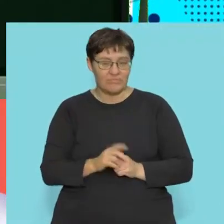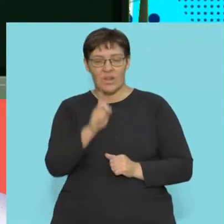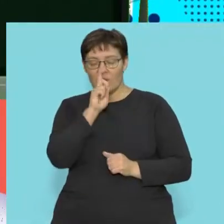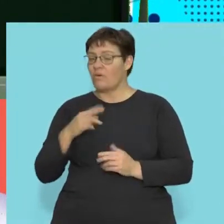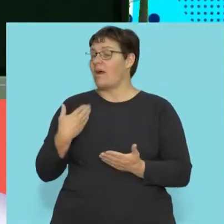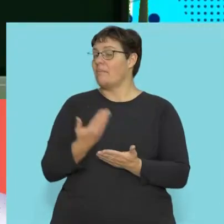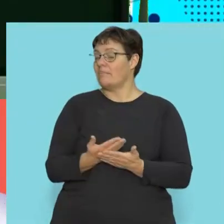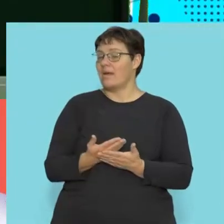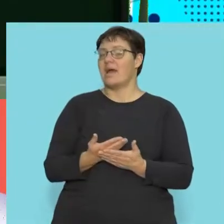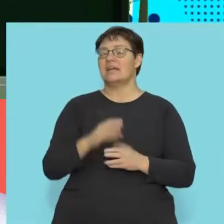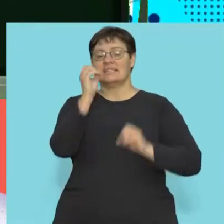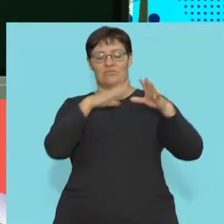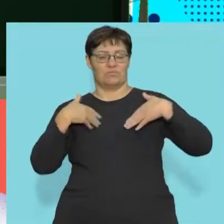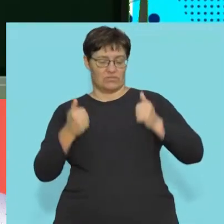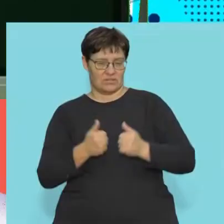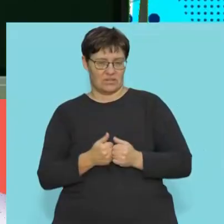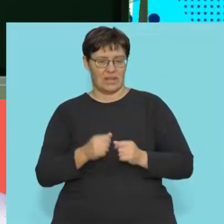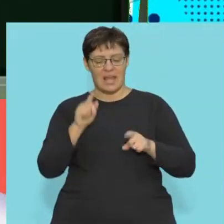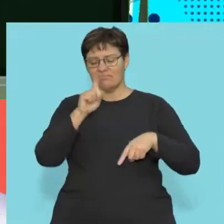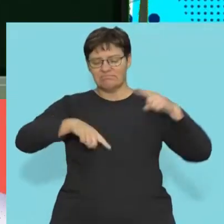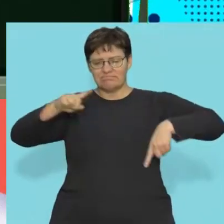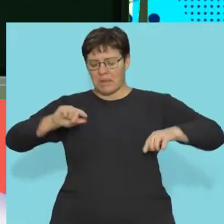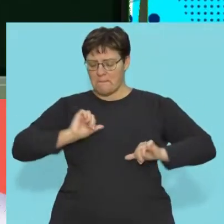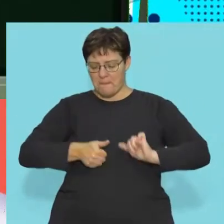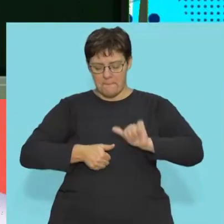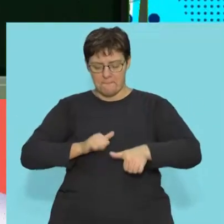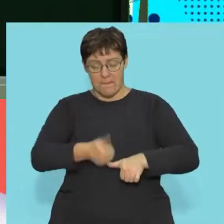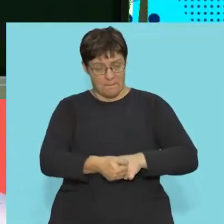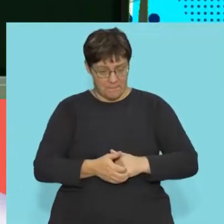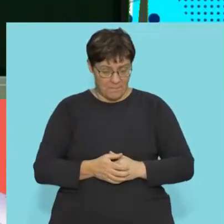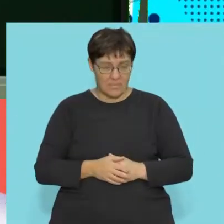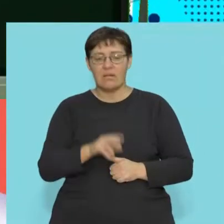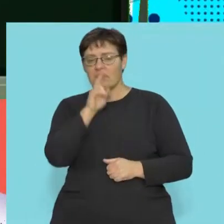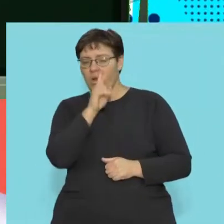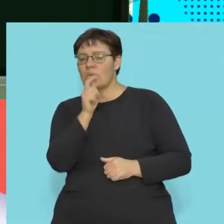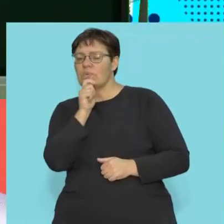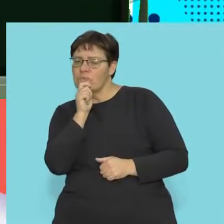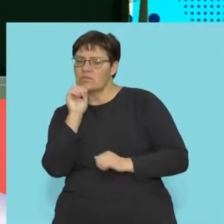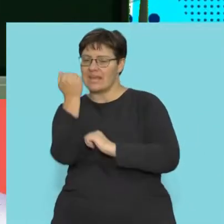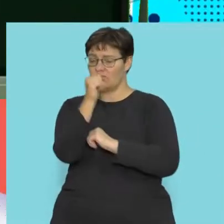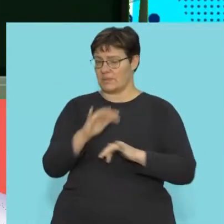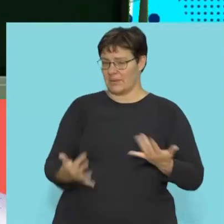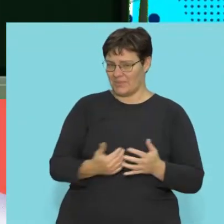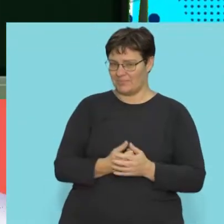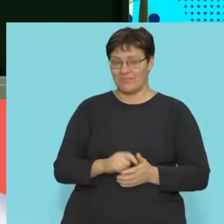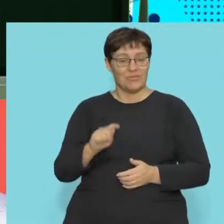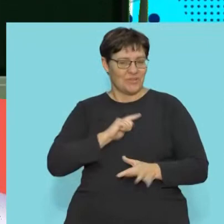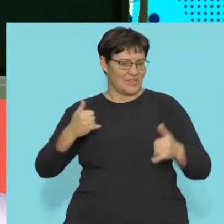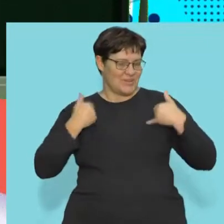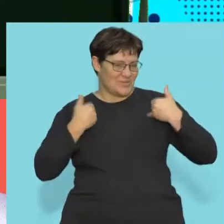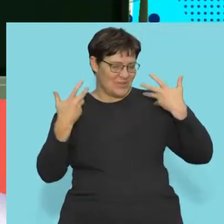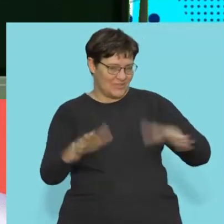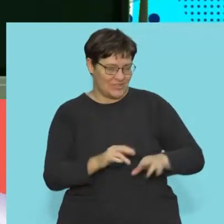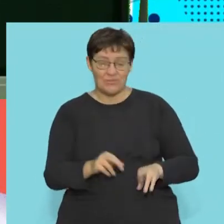guys, we've looked at the application of cellular respiration, we've unpacked the different stages, and we've looked at how it's used in industry.